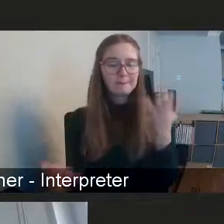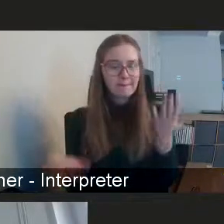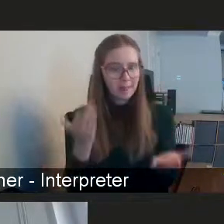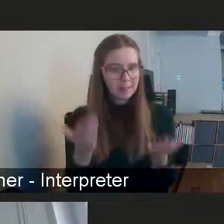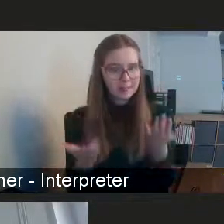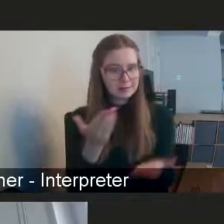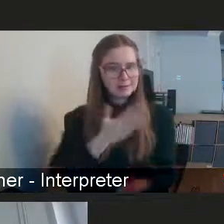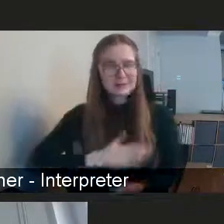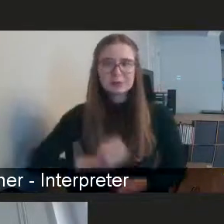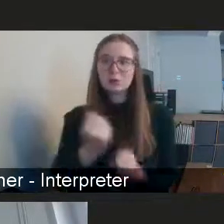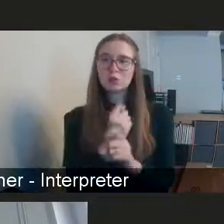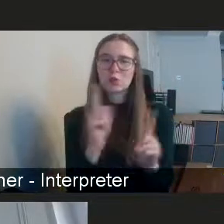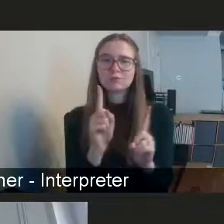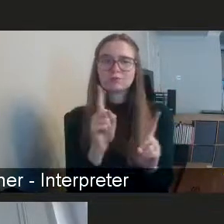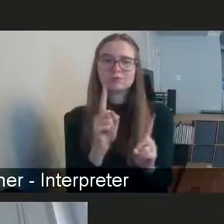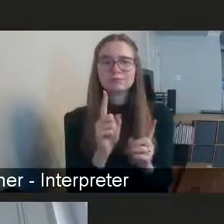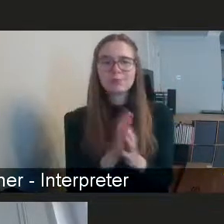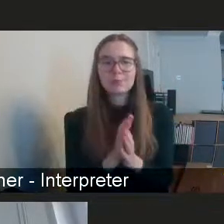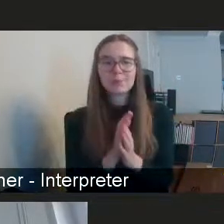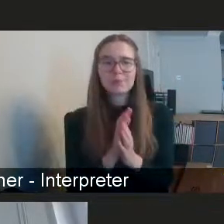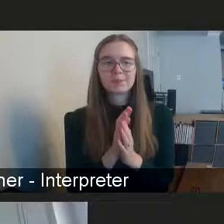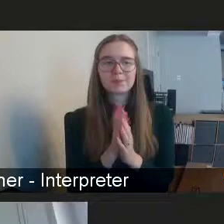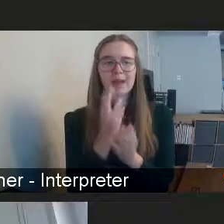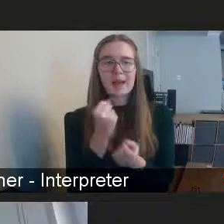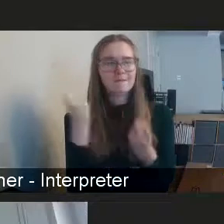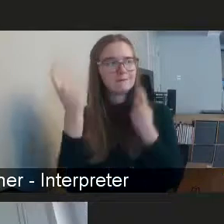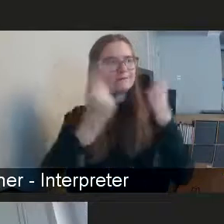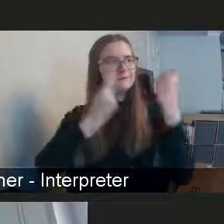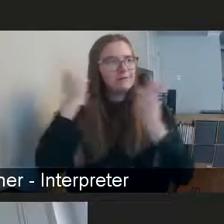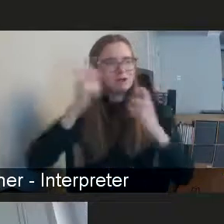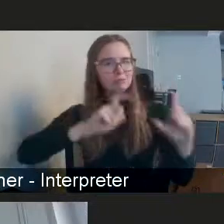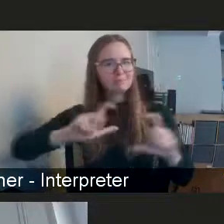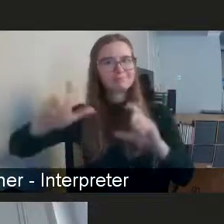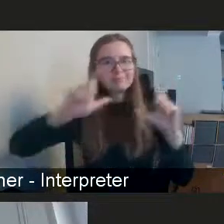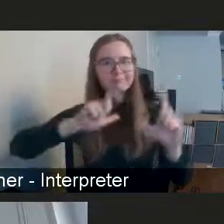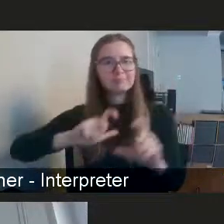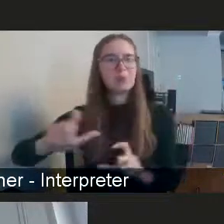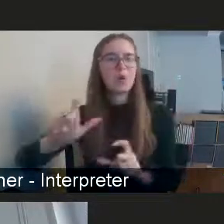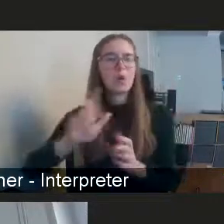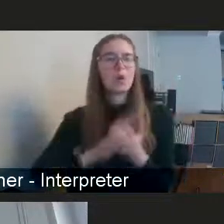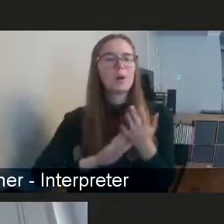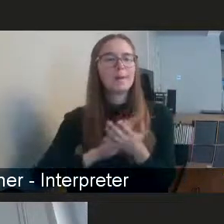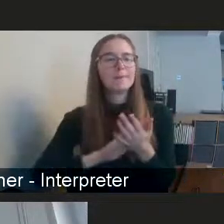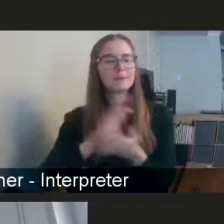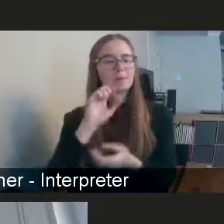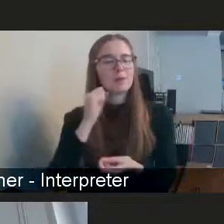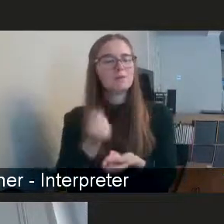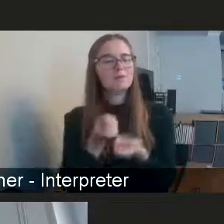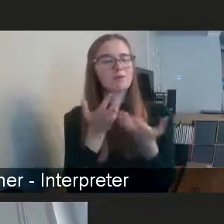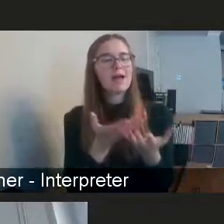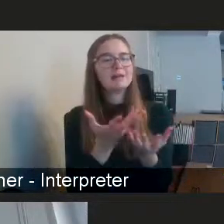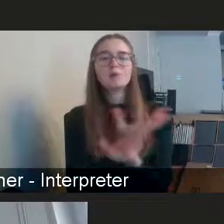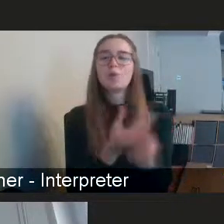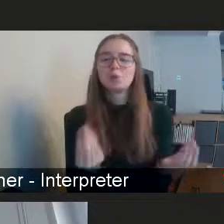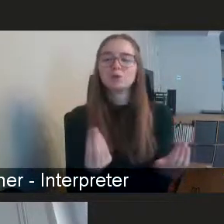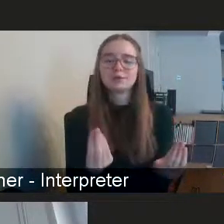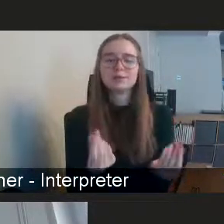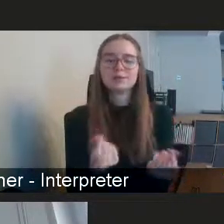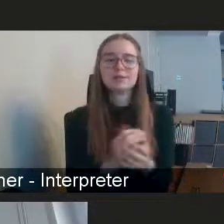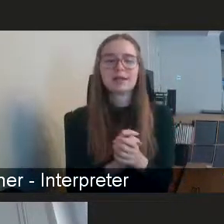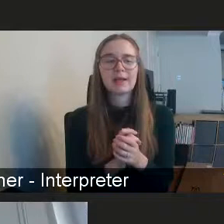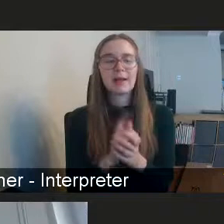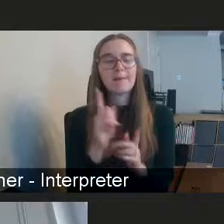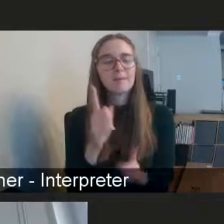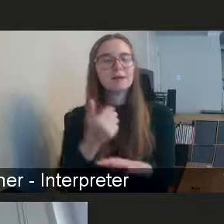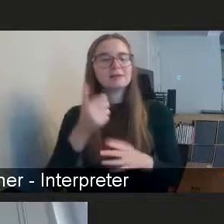to also have innovation going, which will be providing solution for that. But the